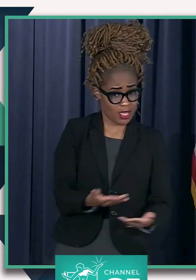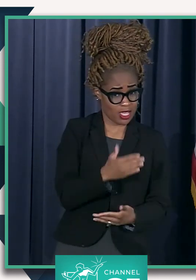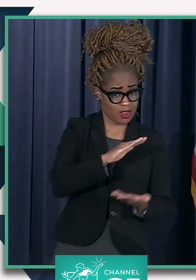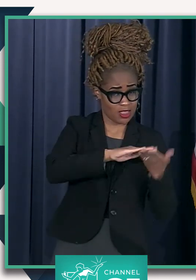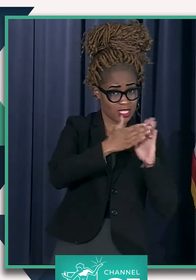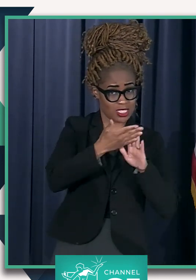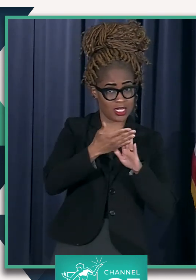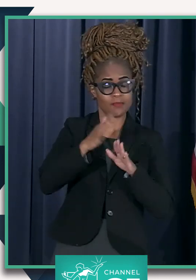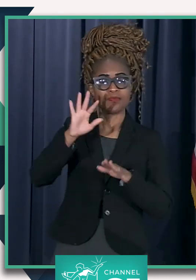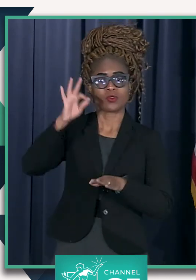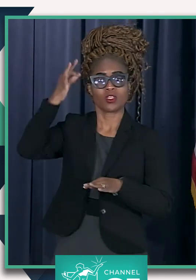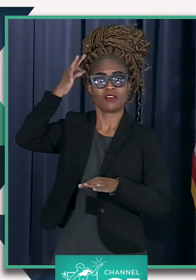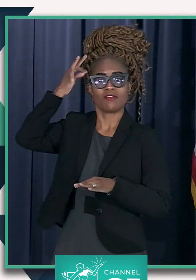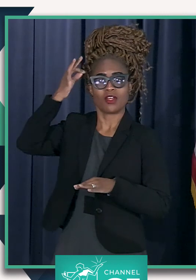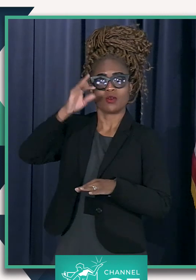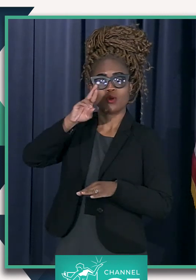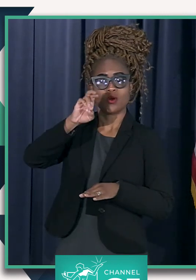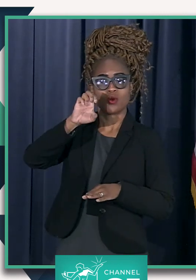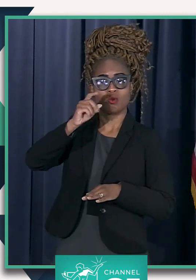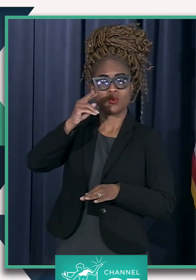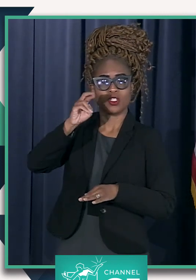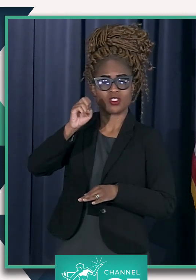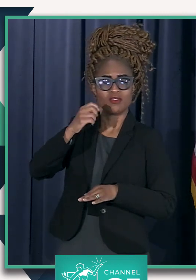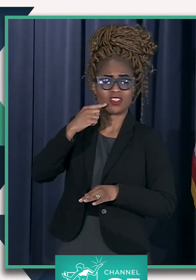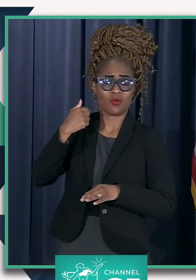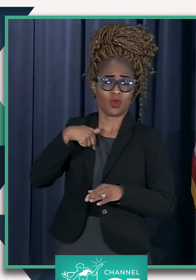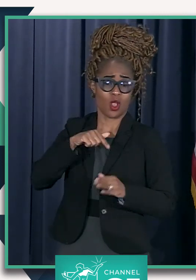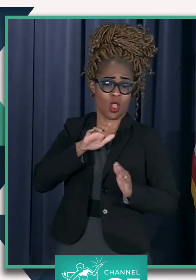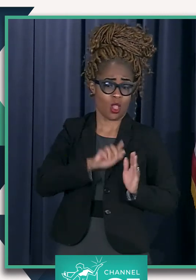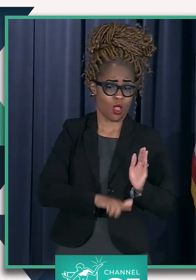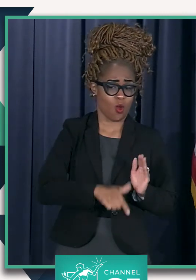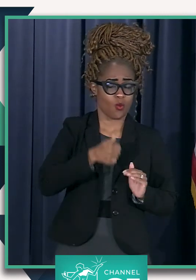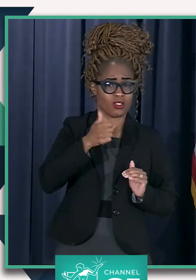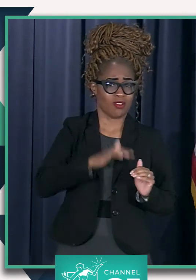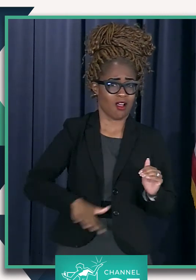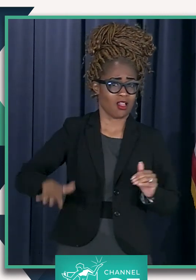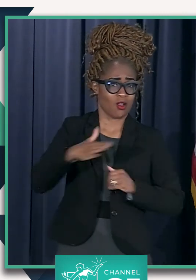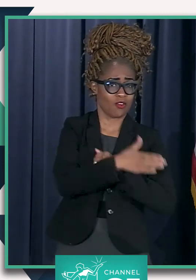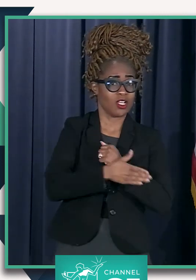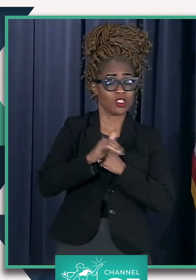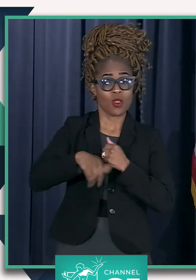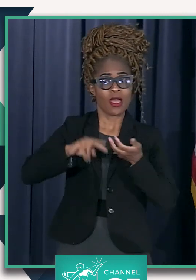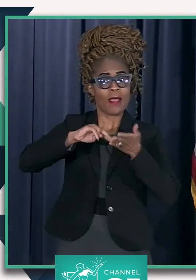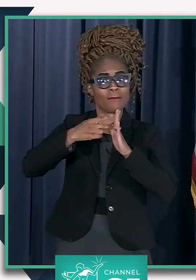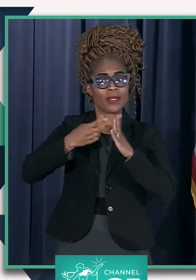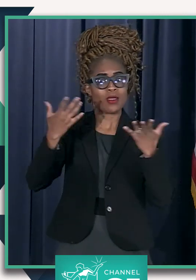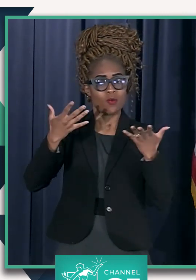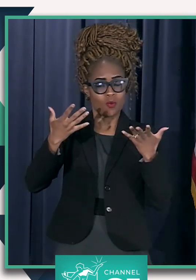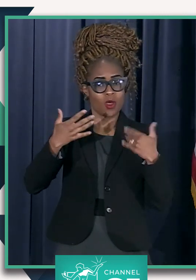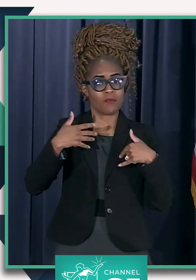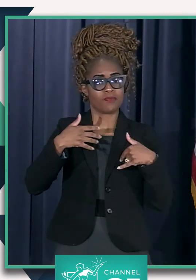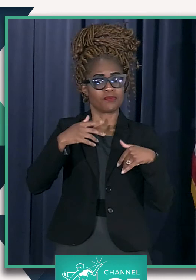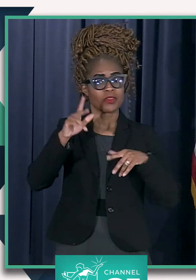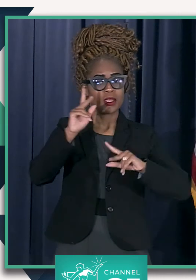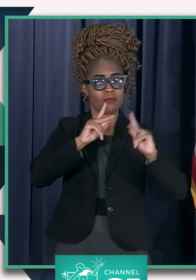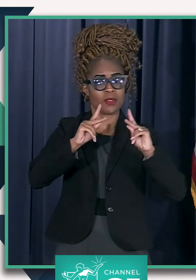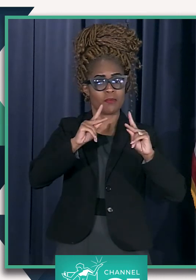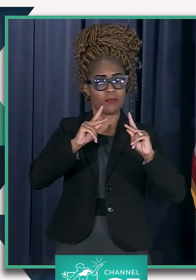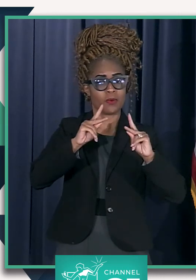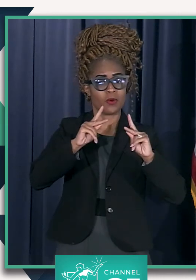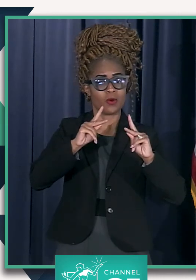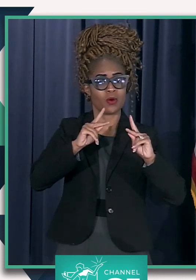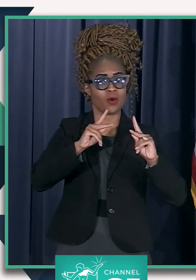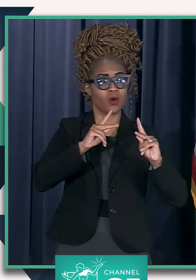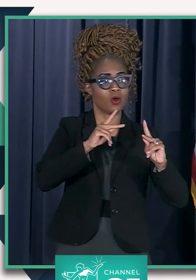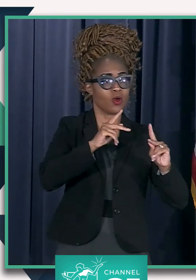the Federal Reserve ranks us as about the lowest in America. So the definition of gentrification is people of higher income